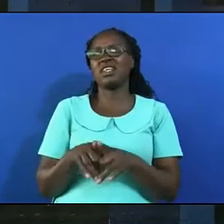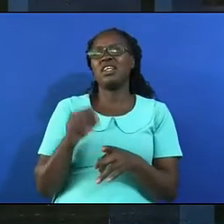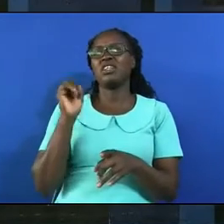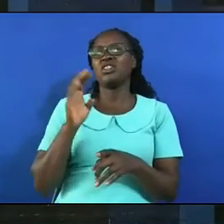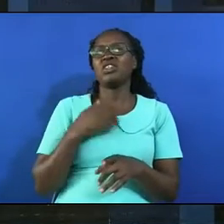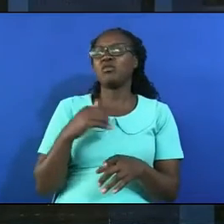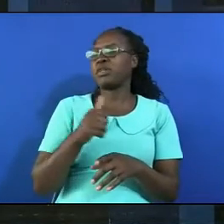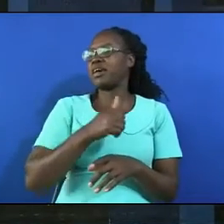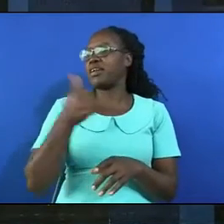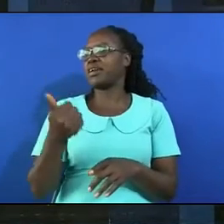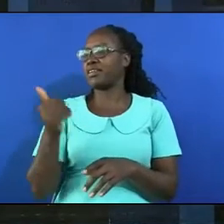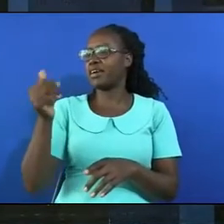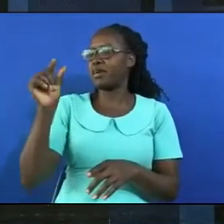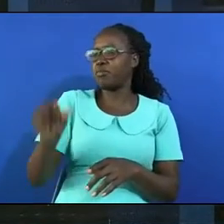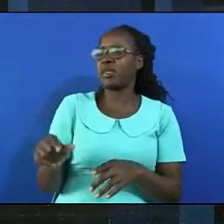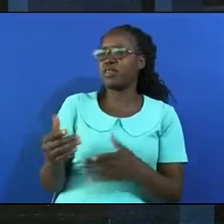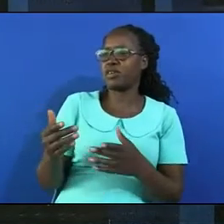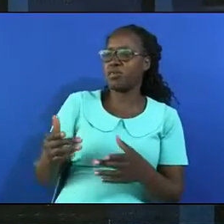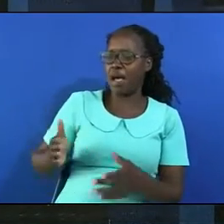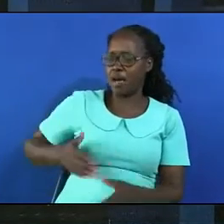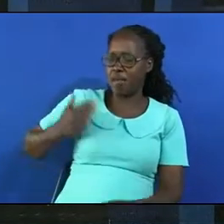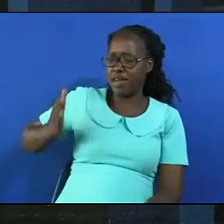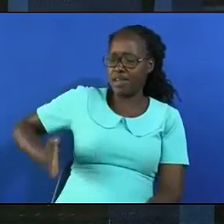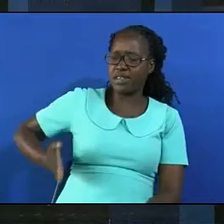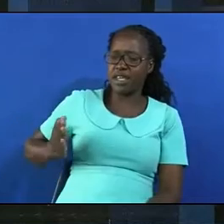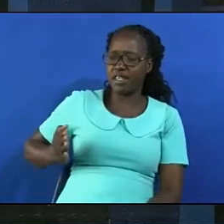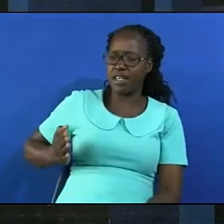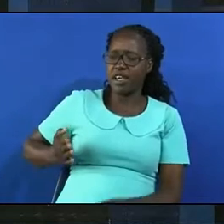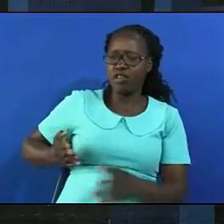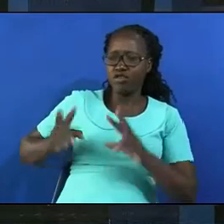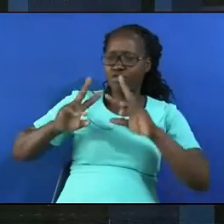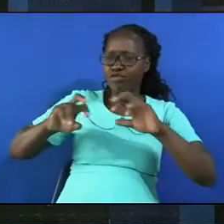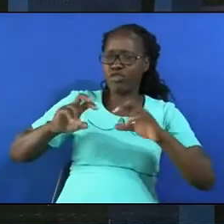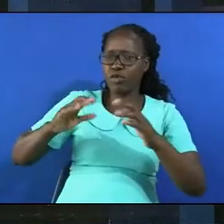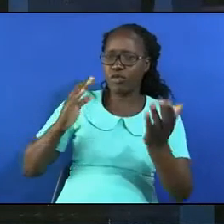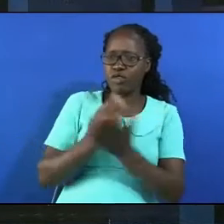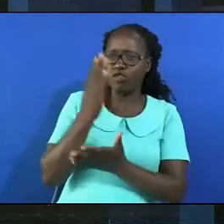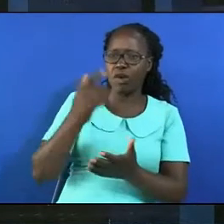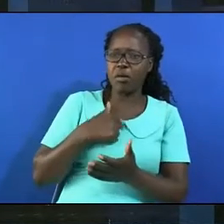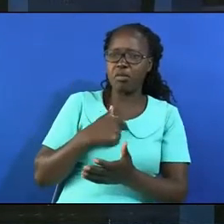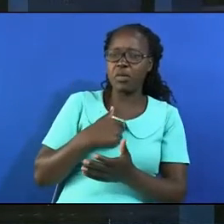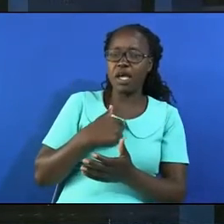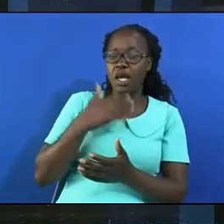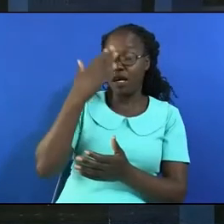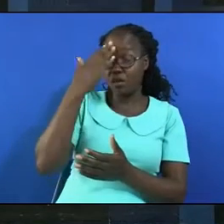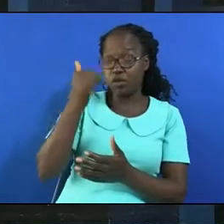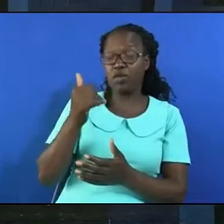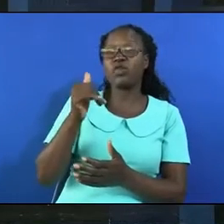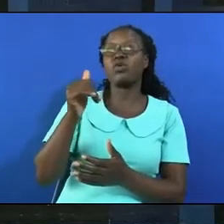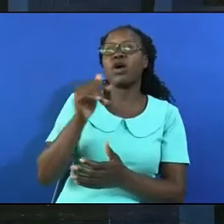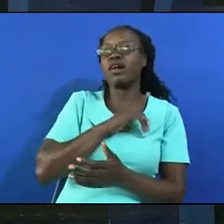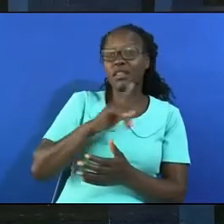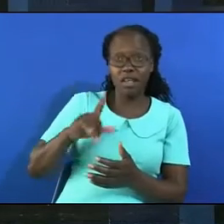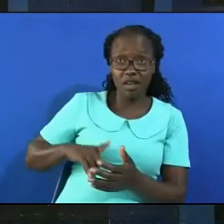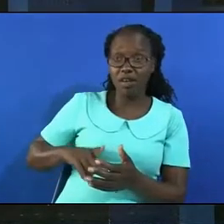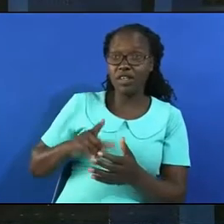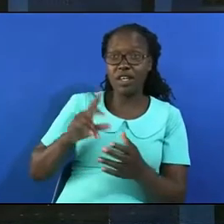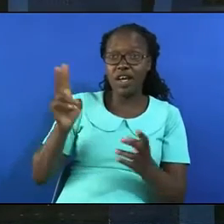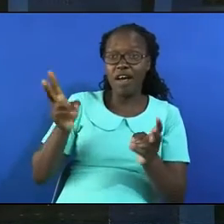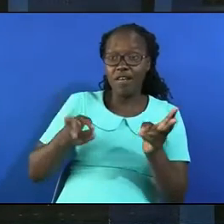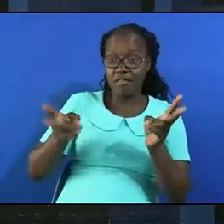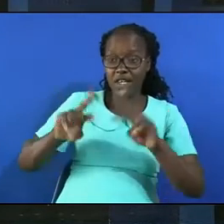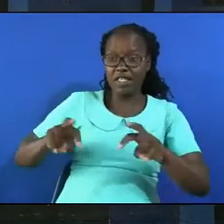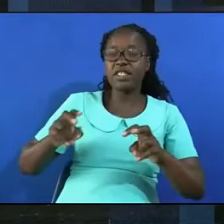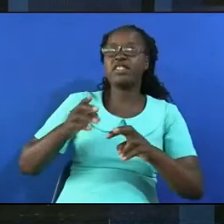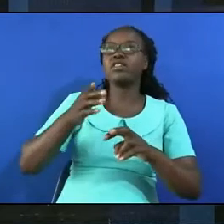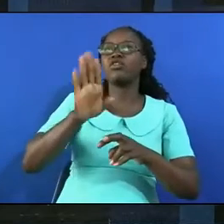have been another person by my side to validate me, because you have the Lord validating you. If we are together, say